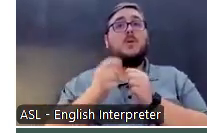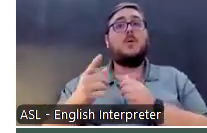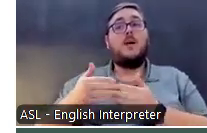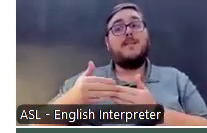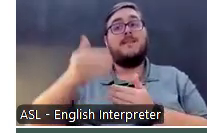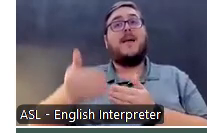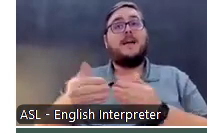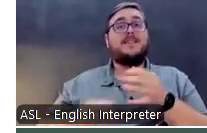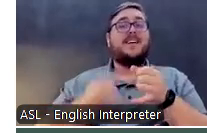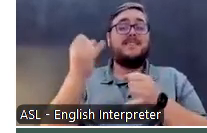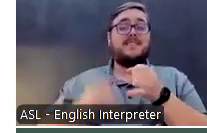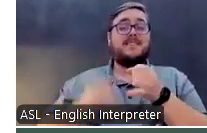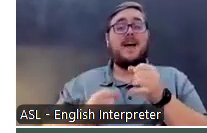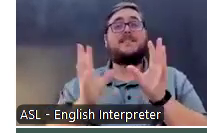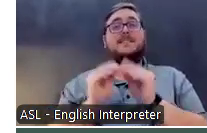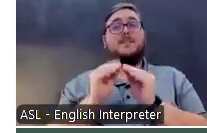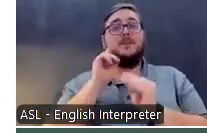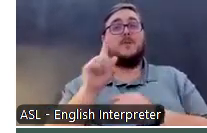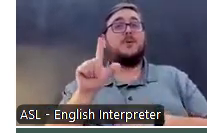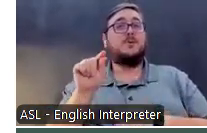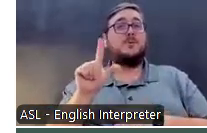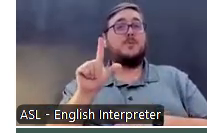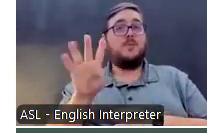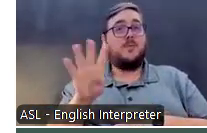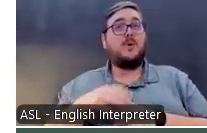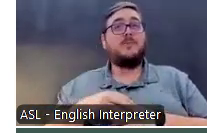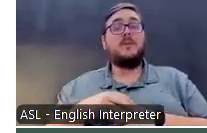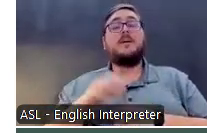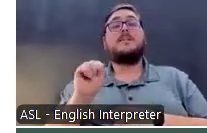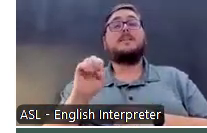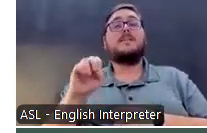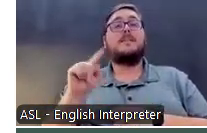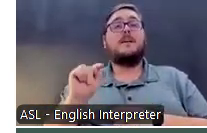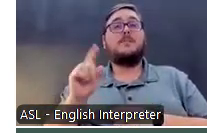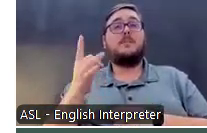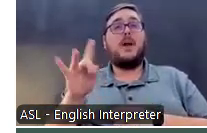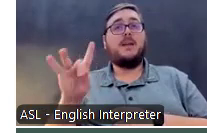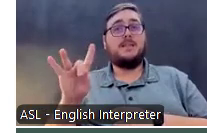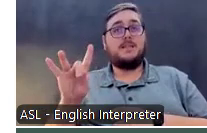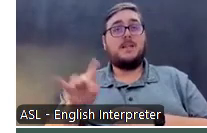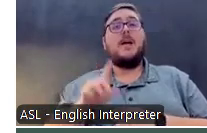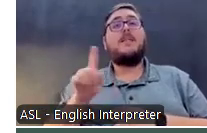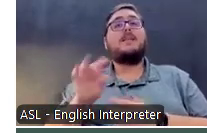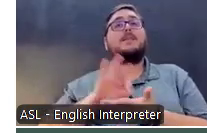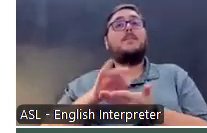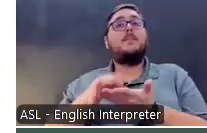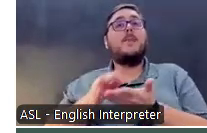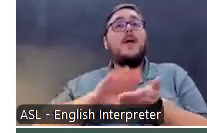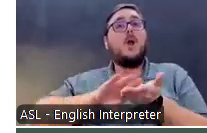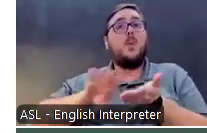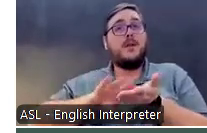session for 2024 is on September 18th. It is called Medicaid Waivers and Waiver Case